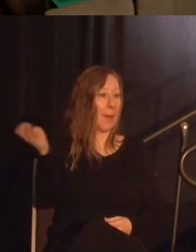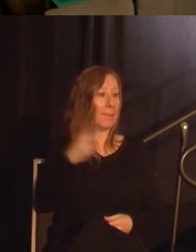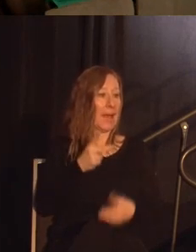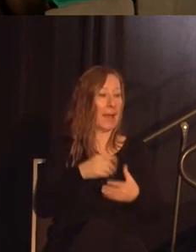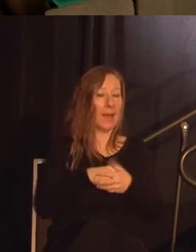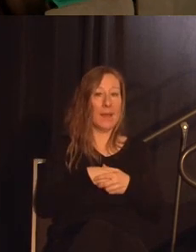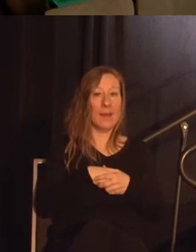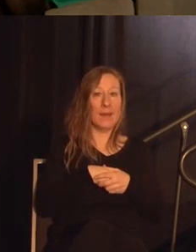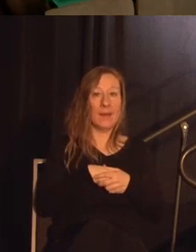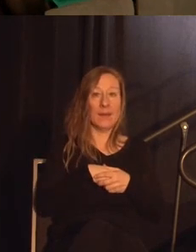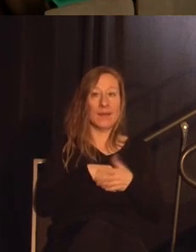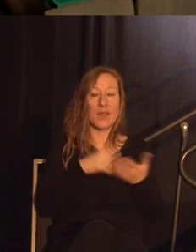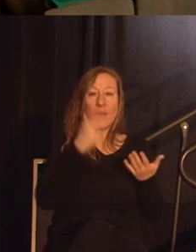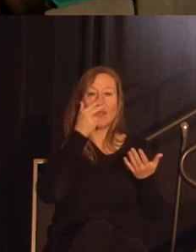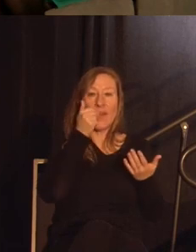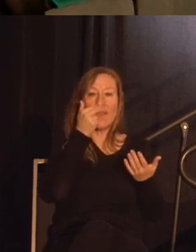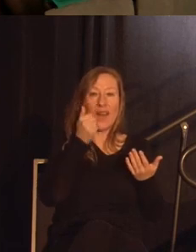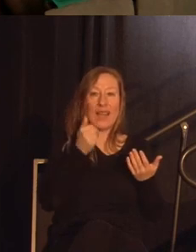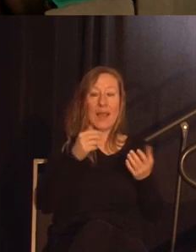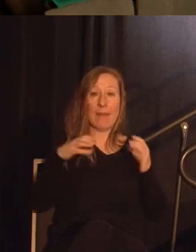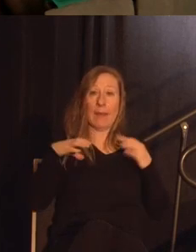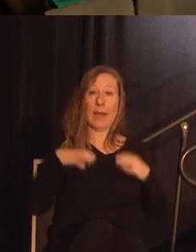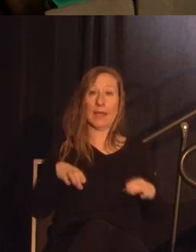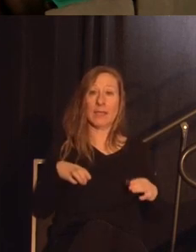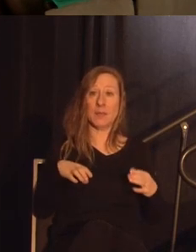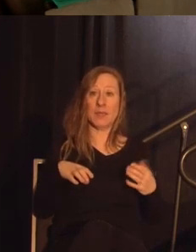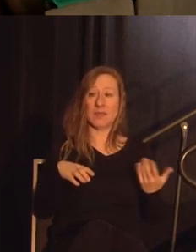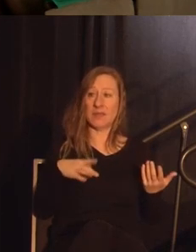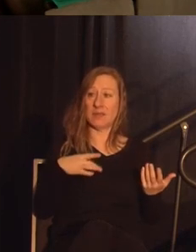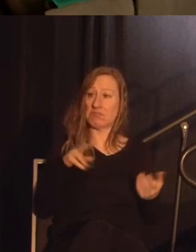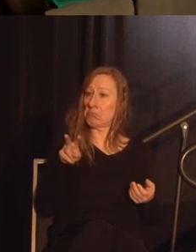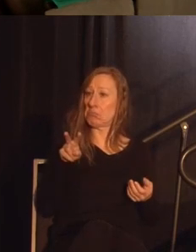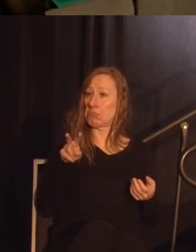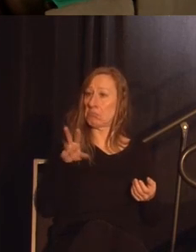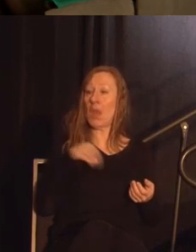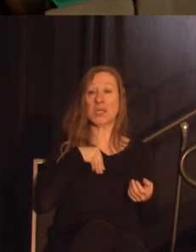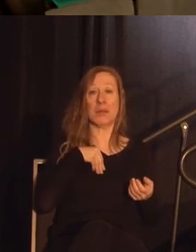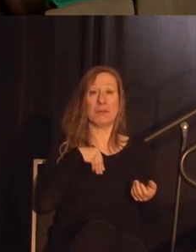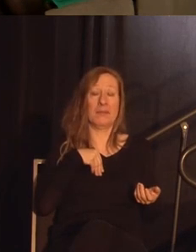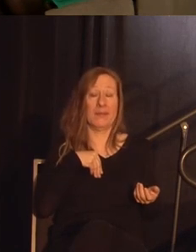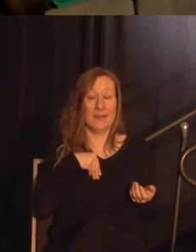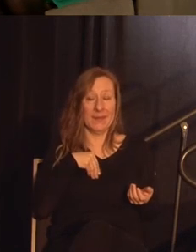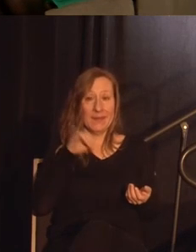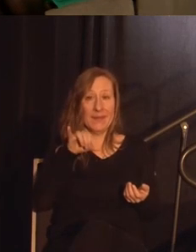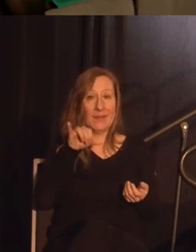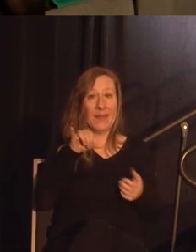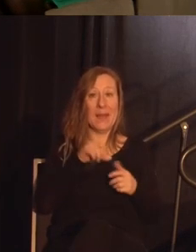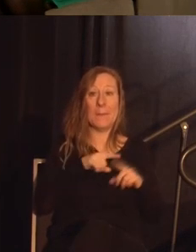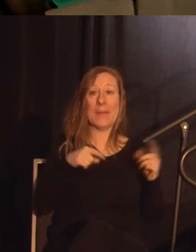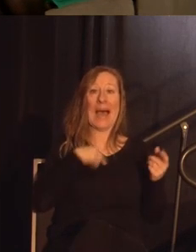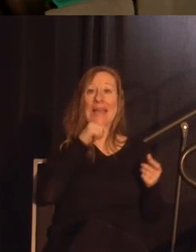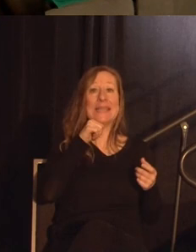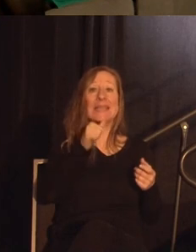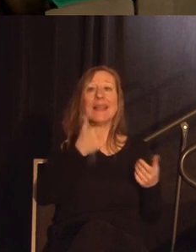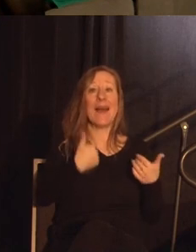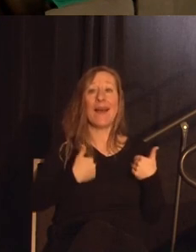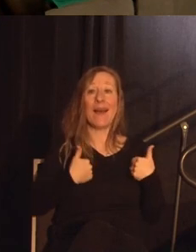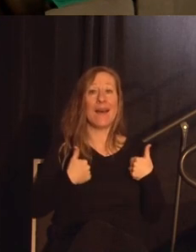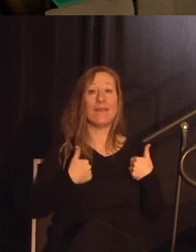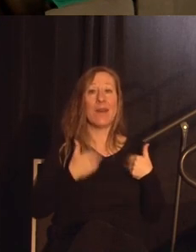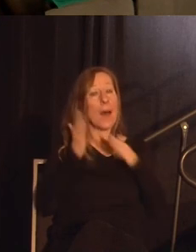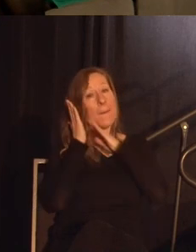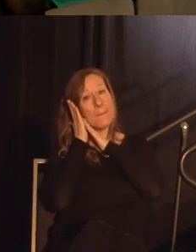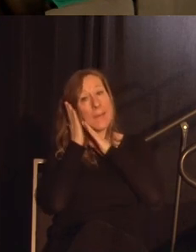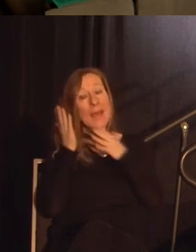they're always like, okay. And it's so funny that the customers are totally okay with this, like, somehow. I'm thinking about it. But, like, I didn't have a plate, I didn't have a